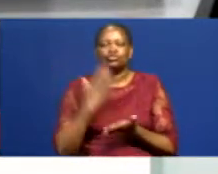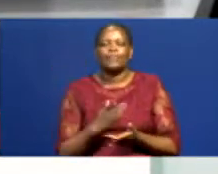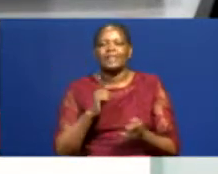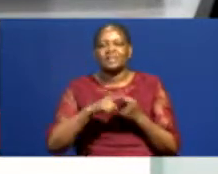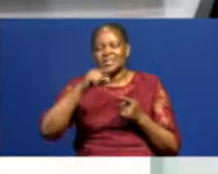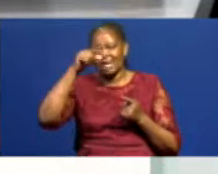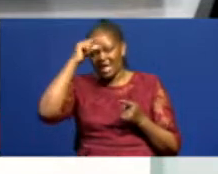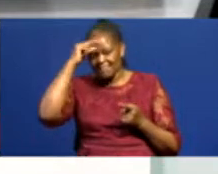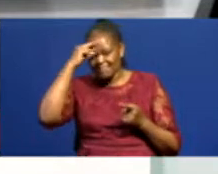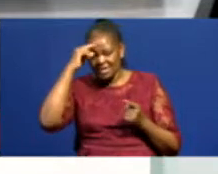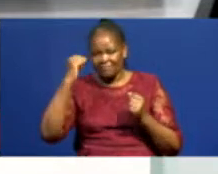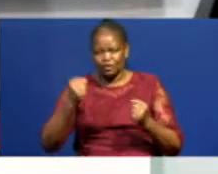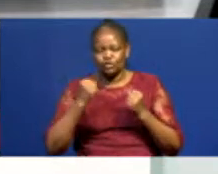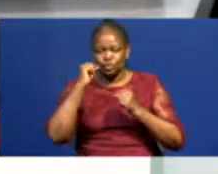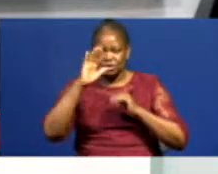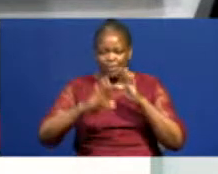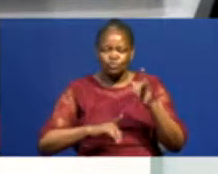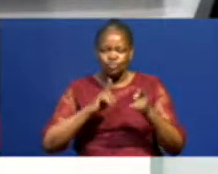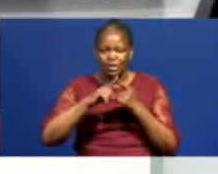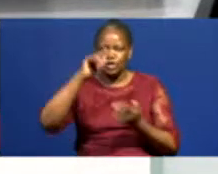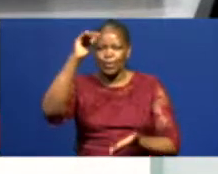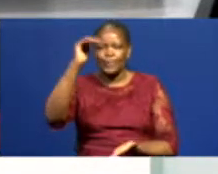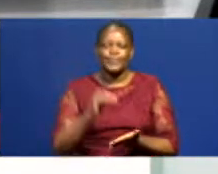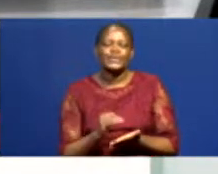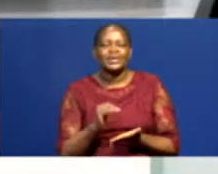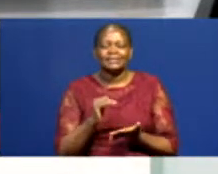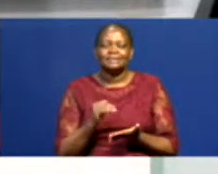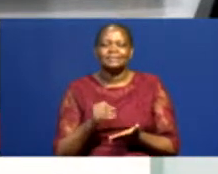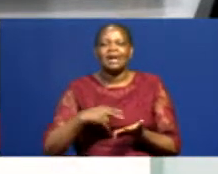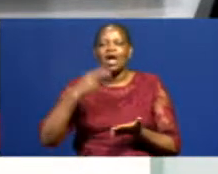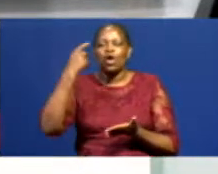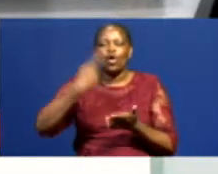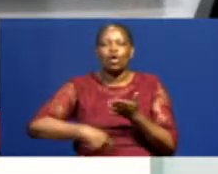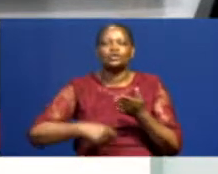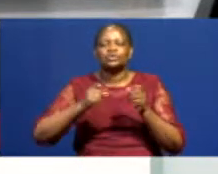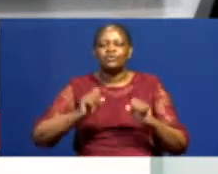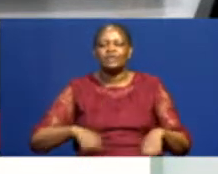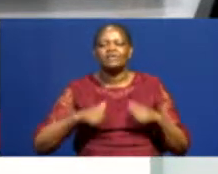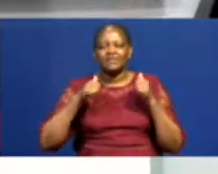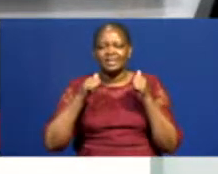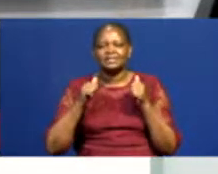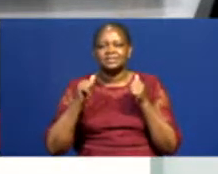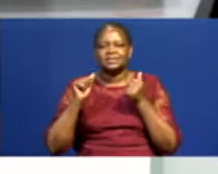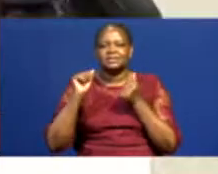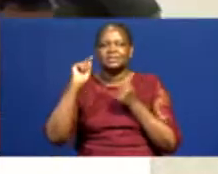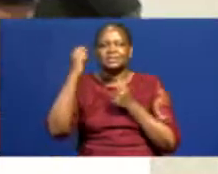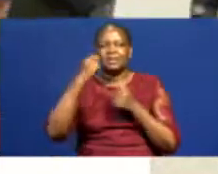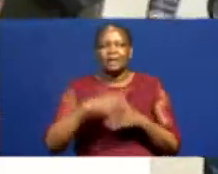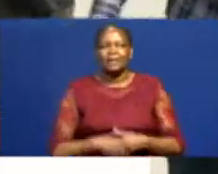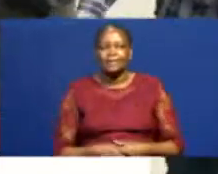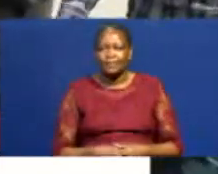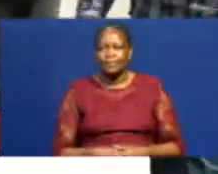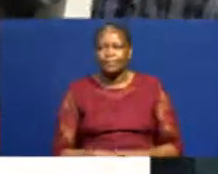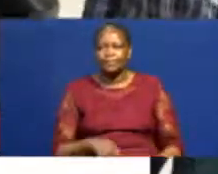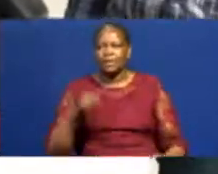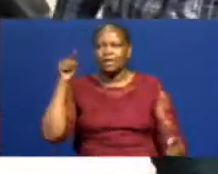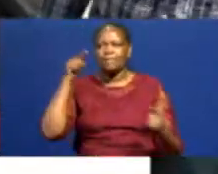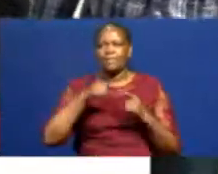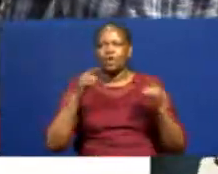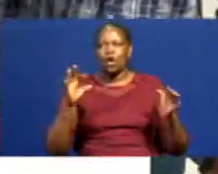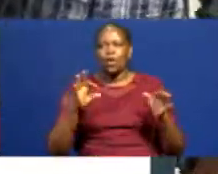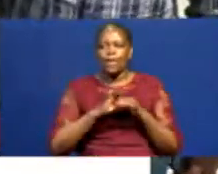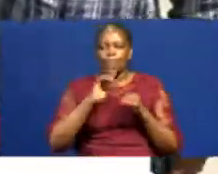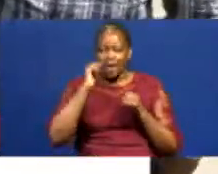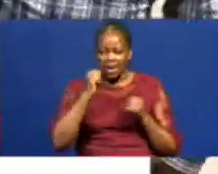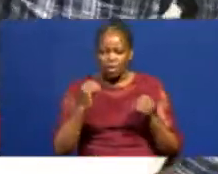government takes bold steps towards reducing the skyrocketing costs of living in this country. Azimio la Umoja One